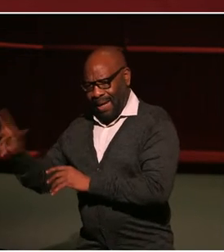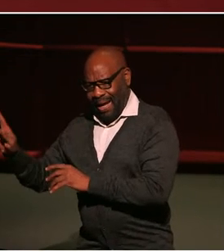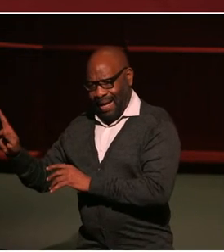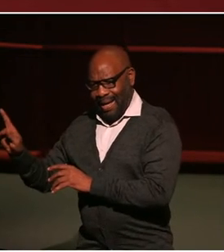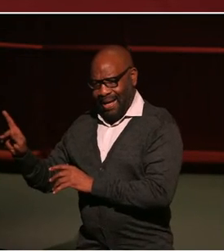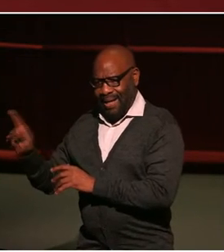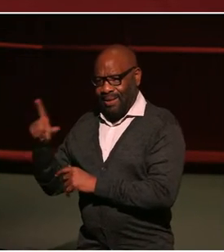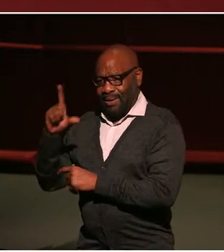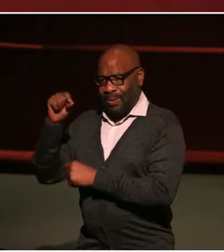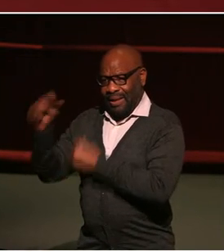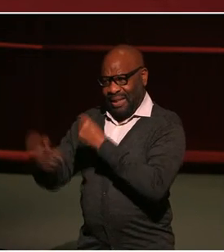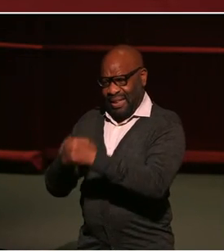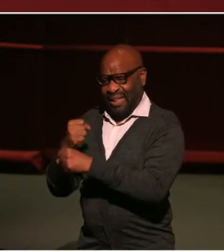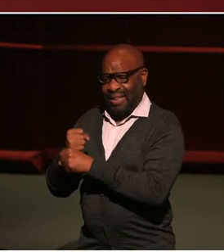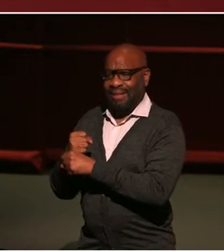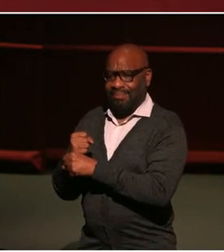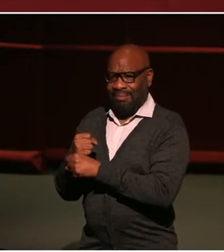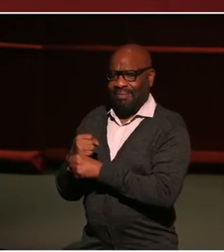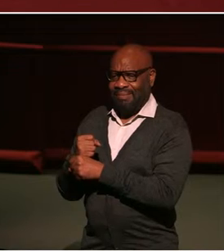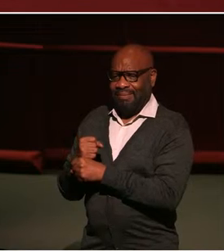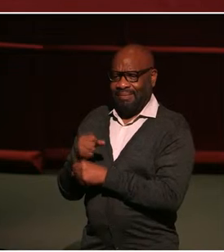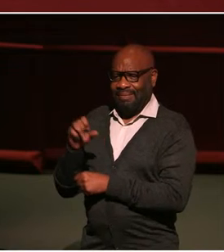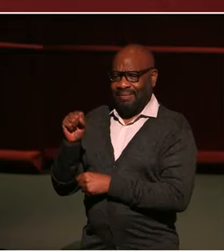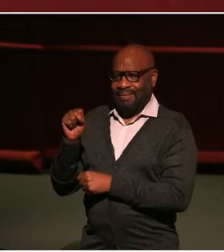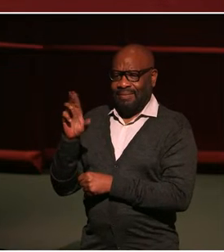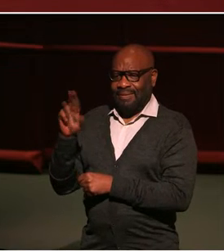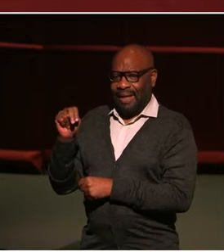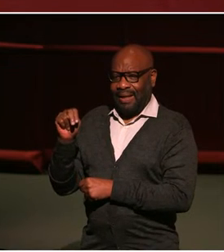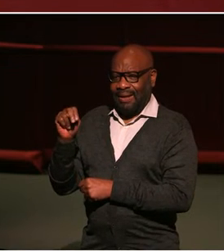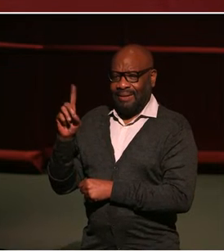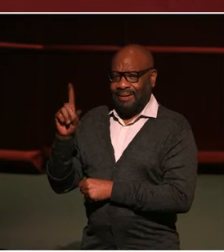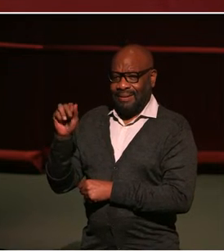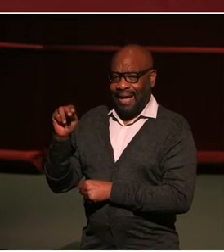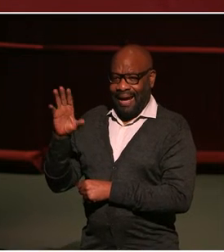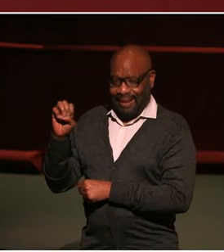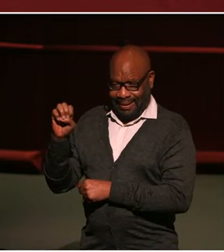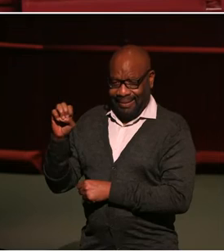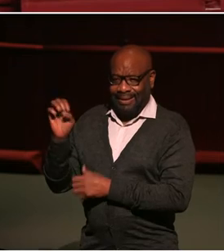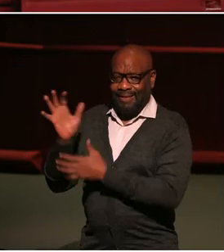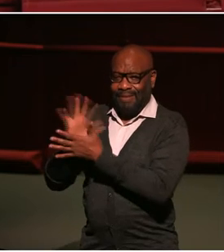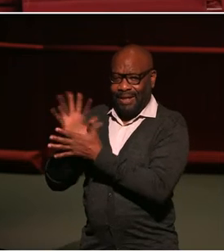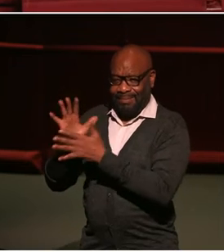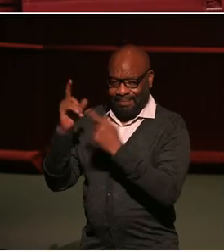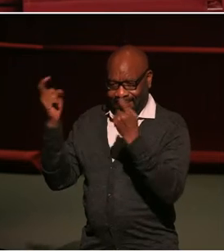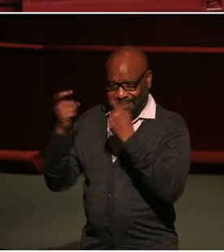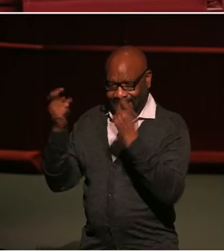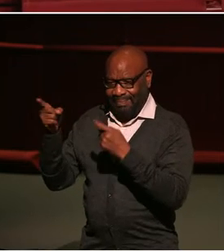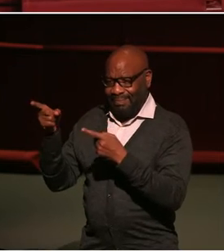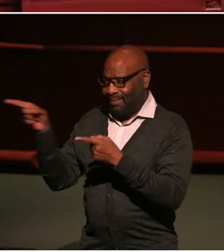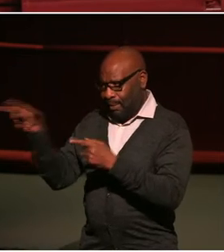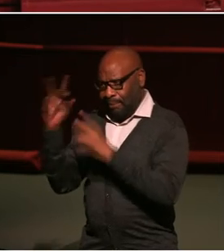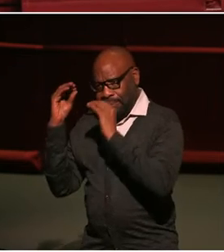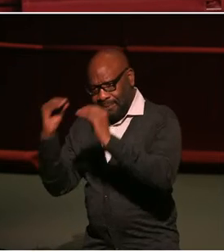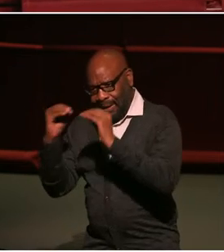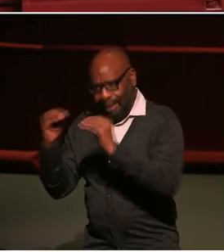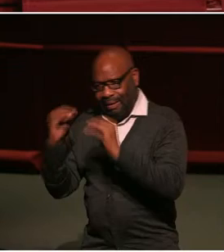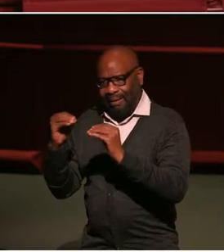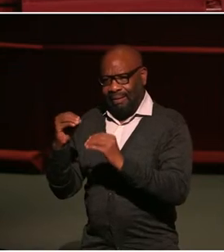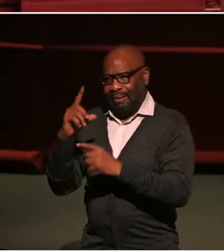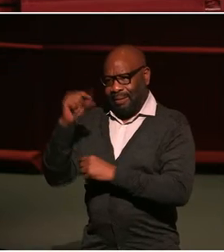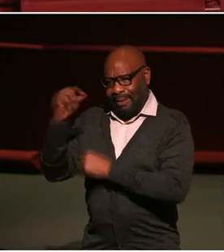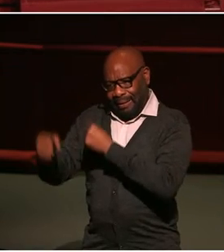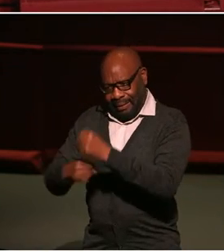hard to make that happen. And now you've been here in